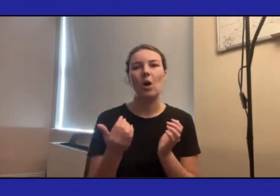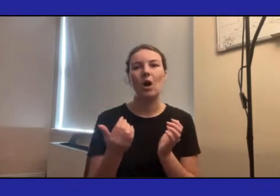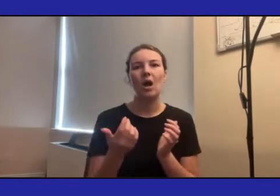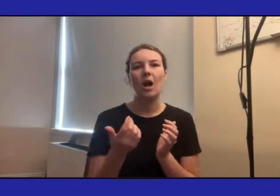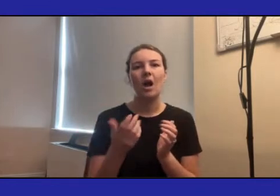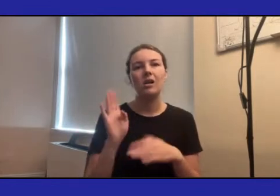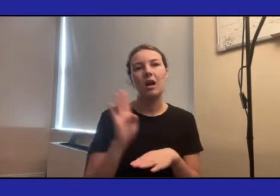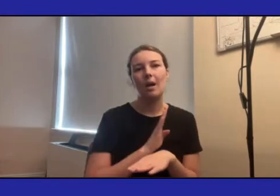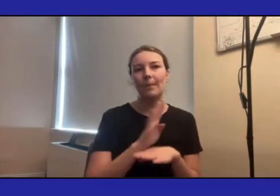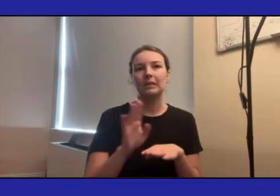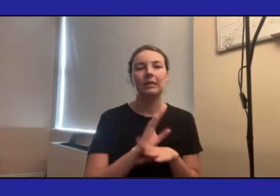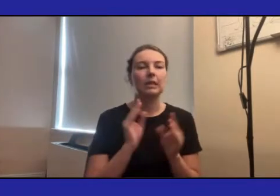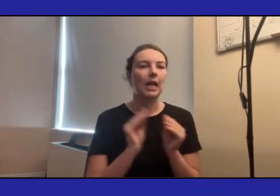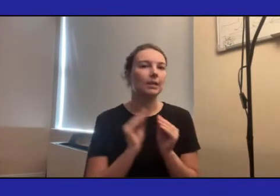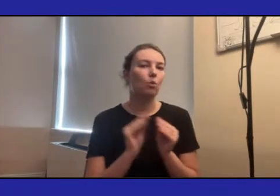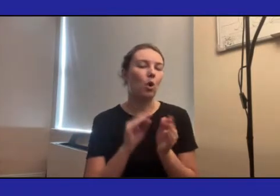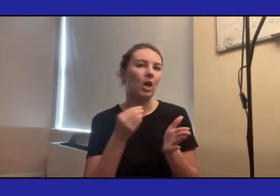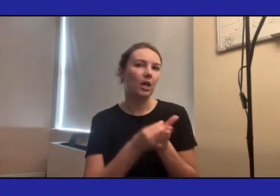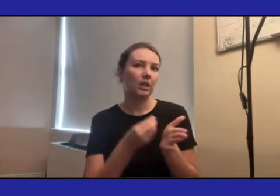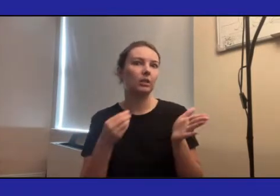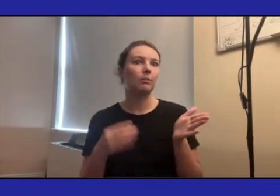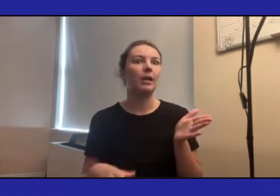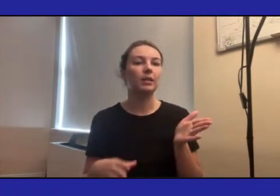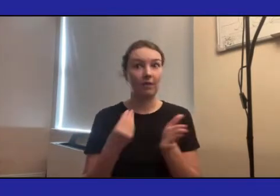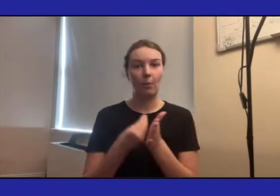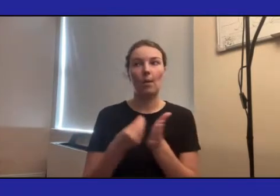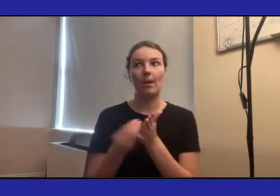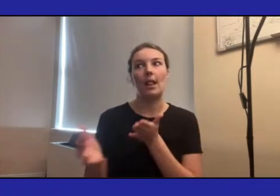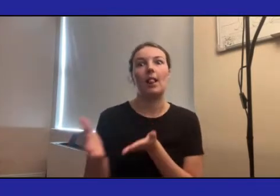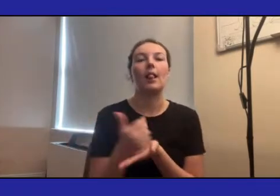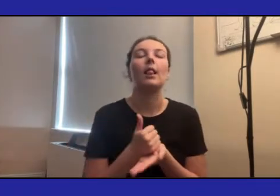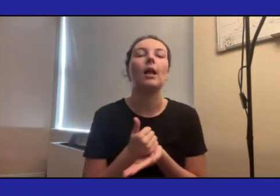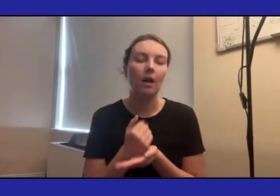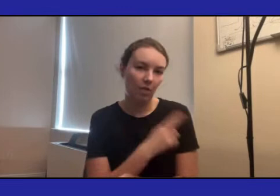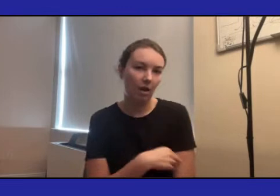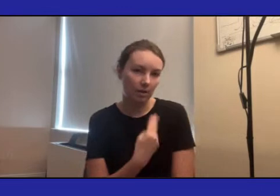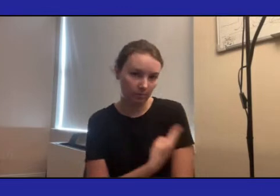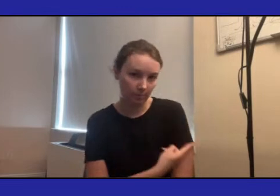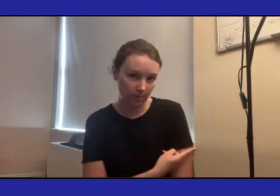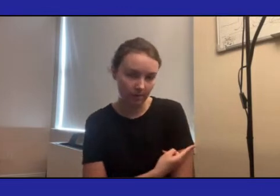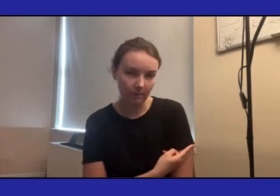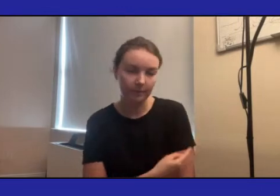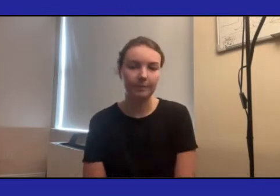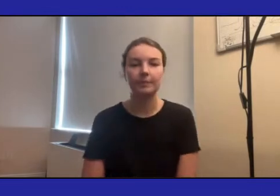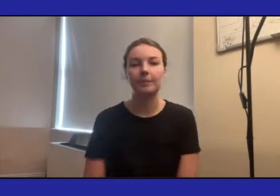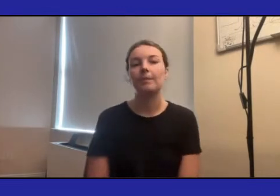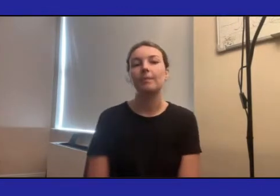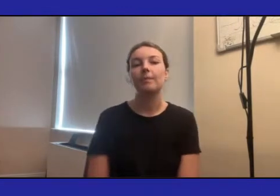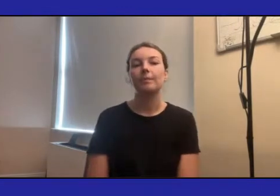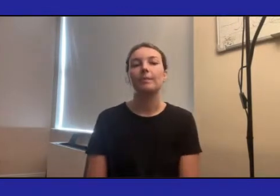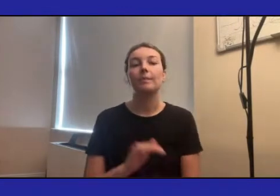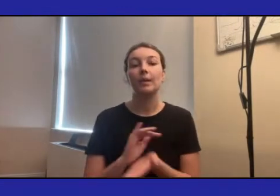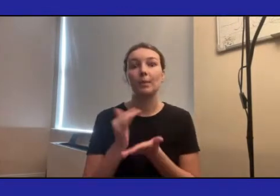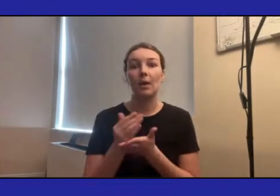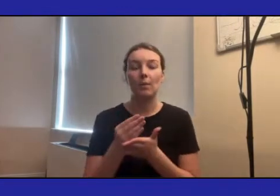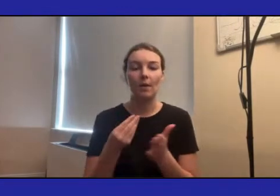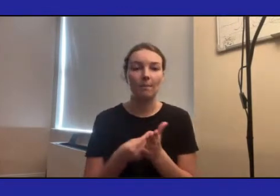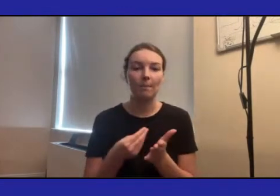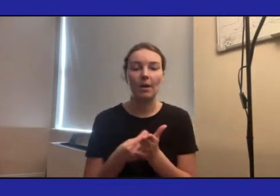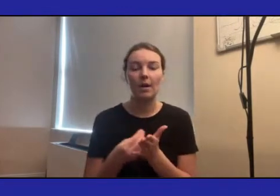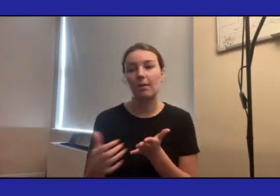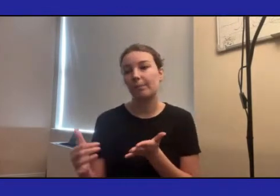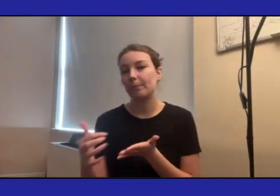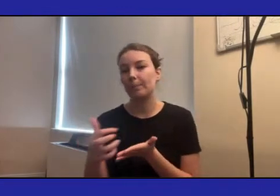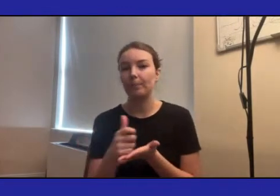the hospital. You know, the amount of income that would have been generated, that could conceivably be generated, is kind